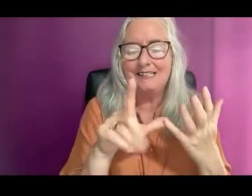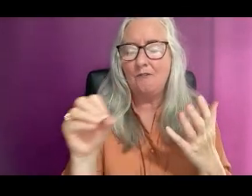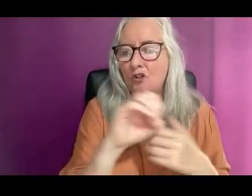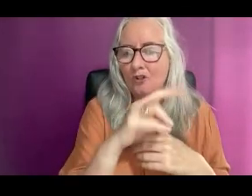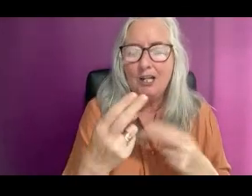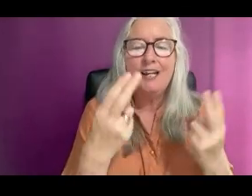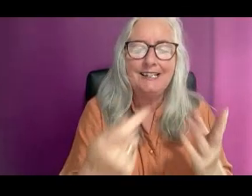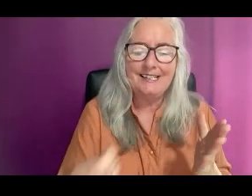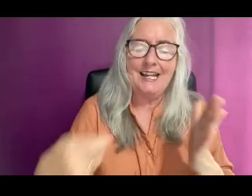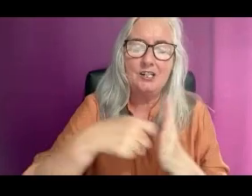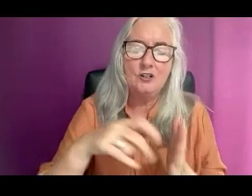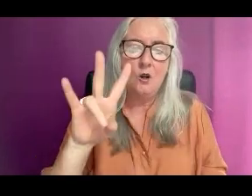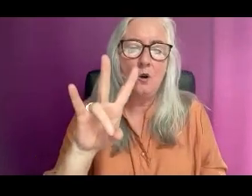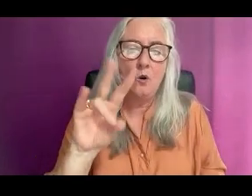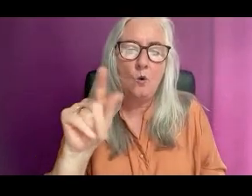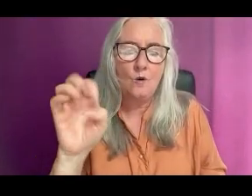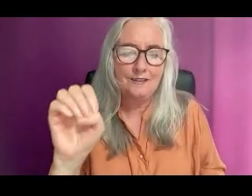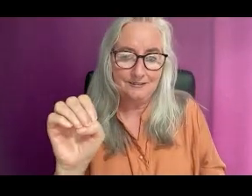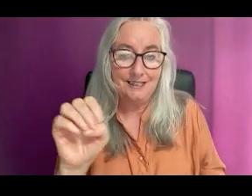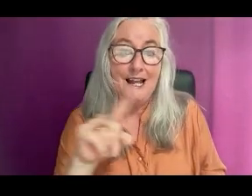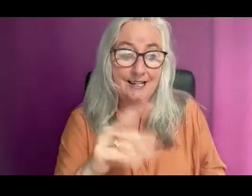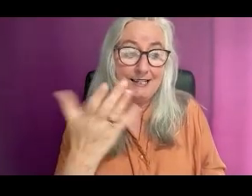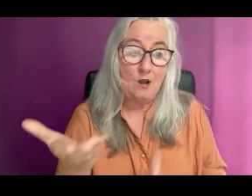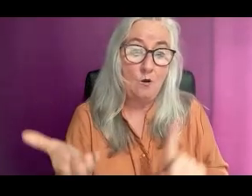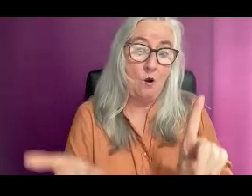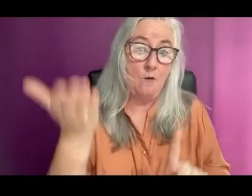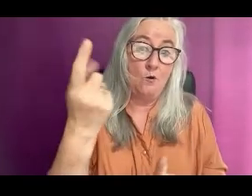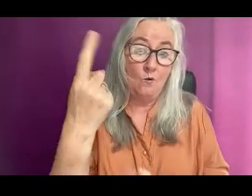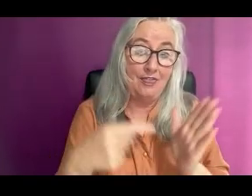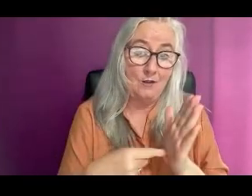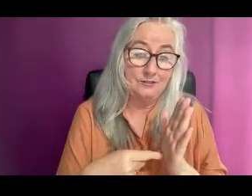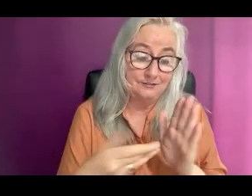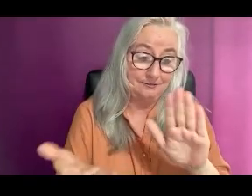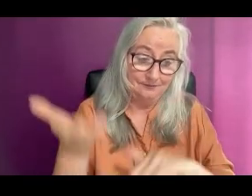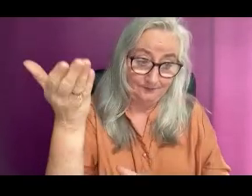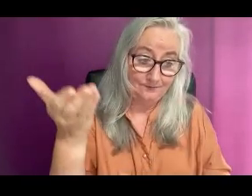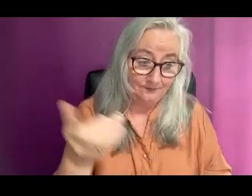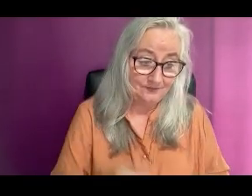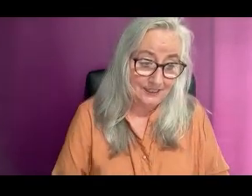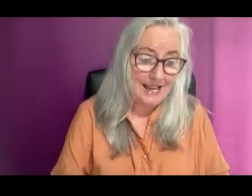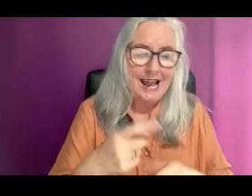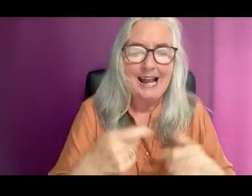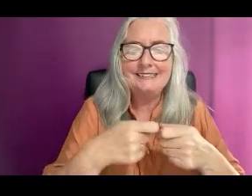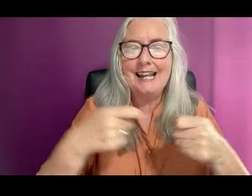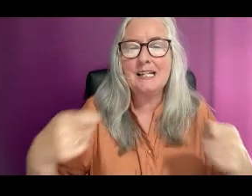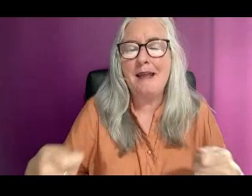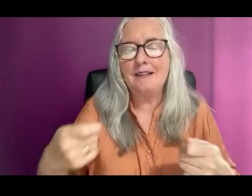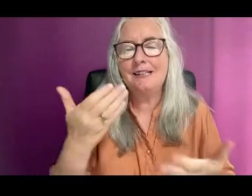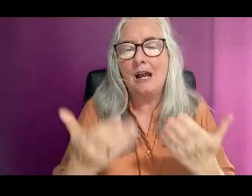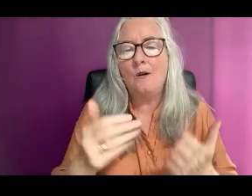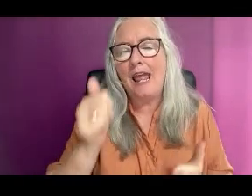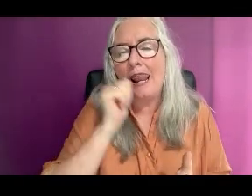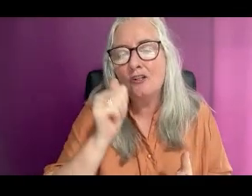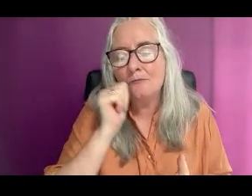additional quote. That's been raised to €1,000 now. There's also been an expansion of eligibility of what could